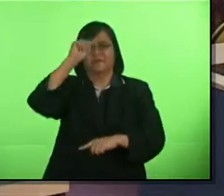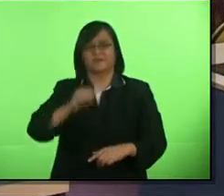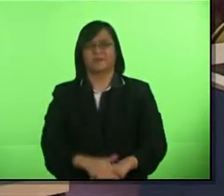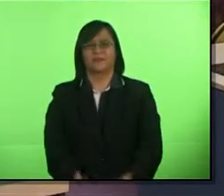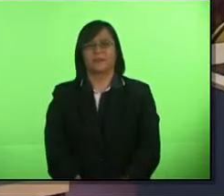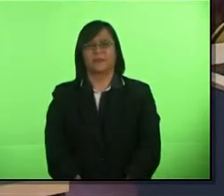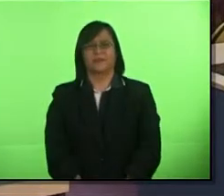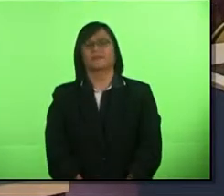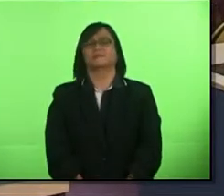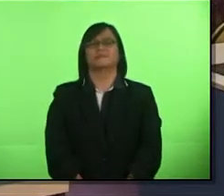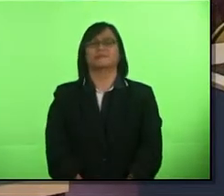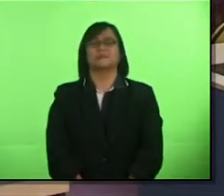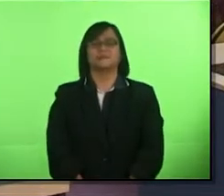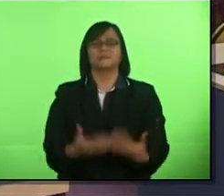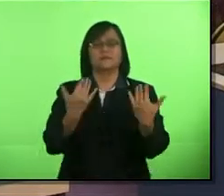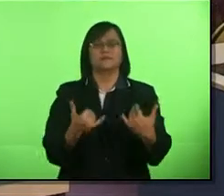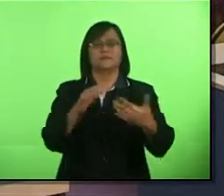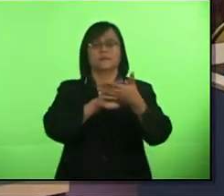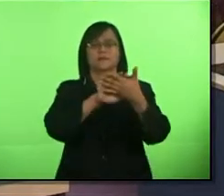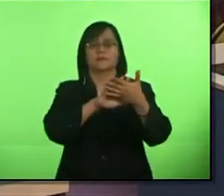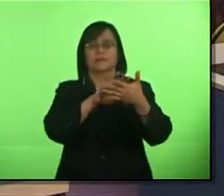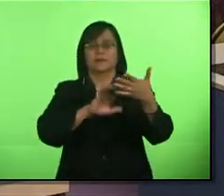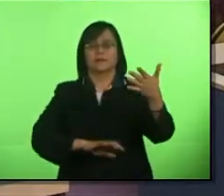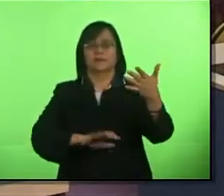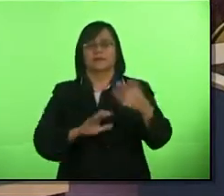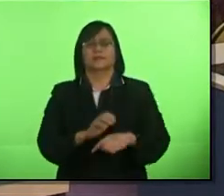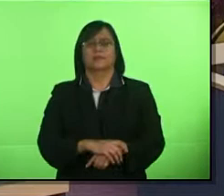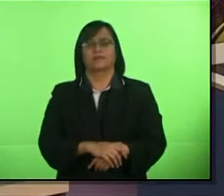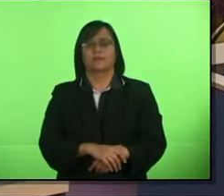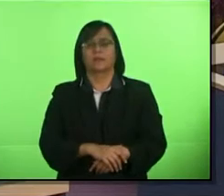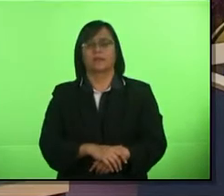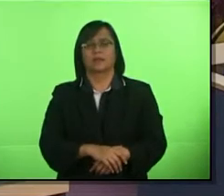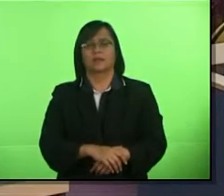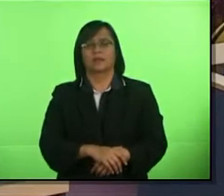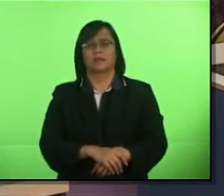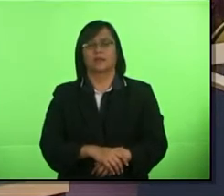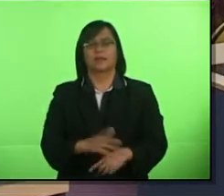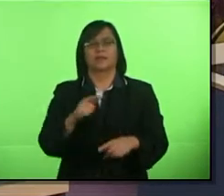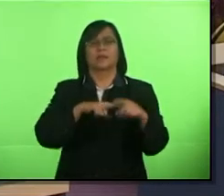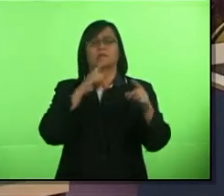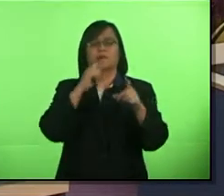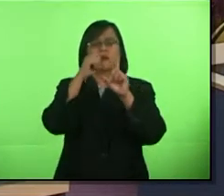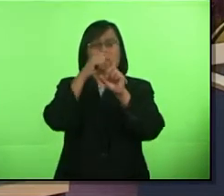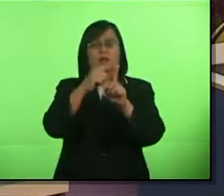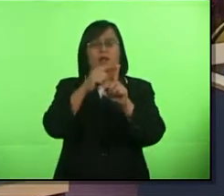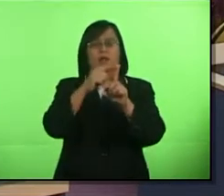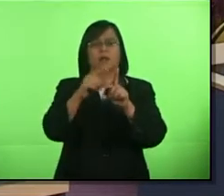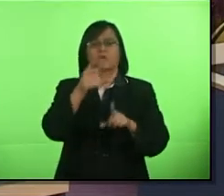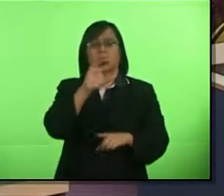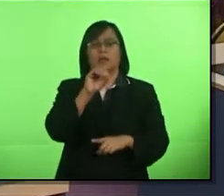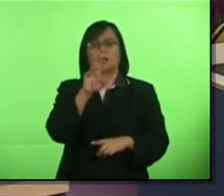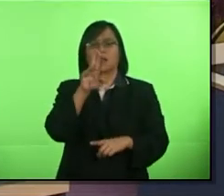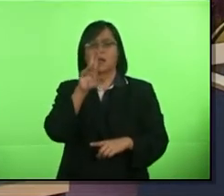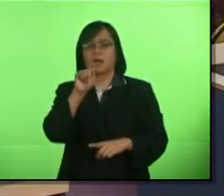Okay, yeah, this. Next one, outline notes pula. Apa? Yeah, but they want outline. Outline tu